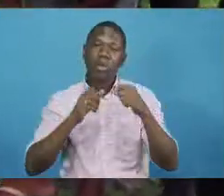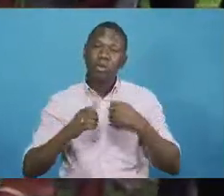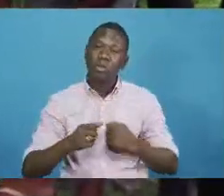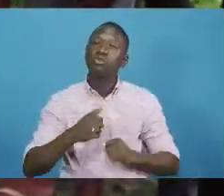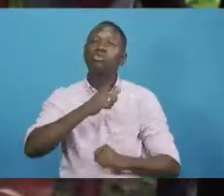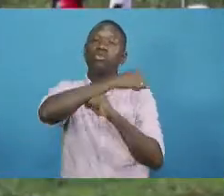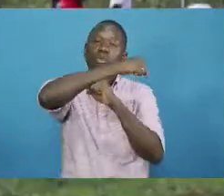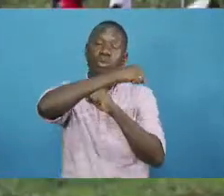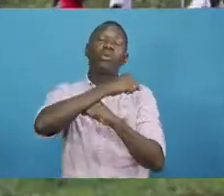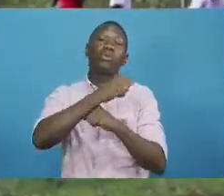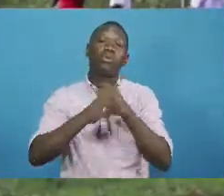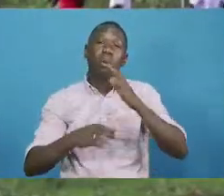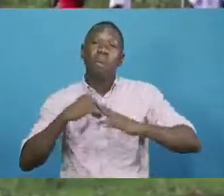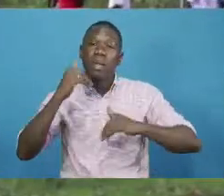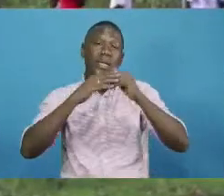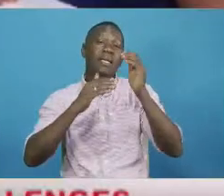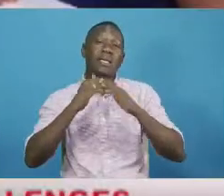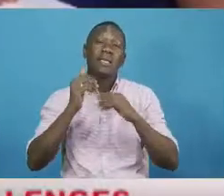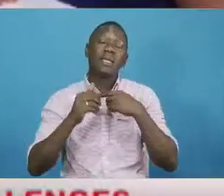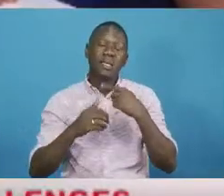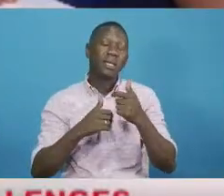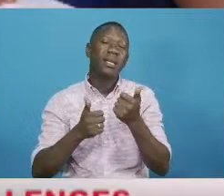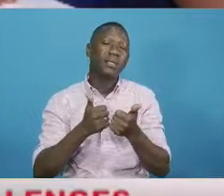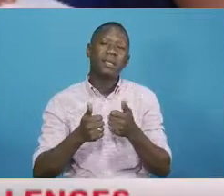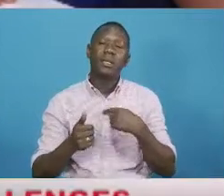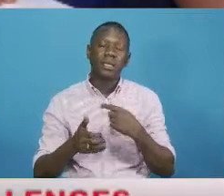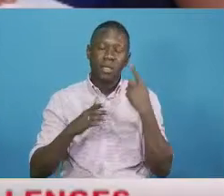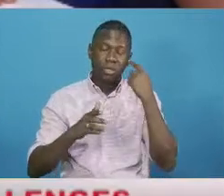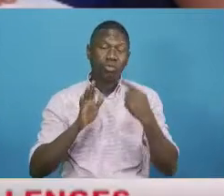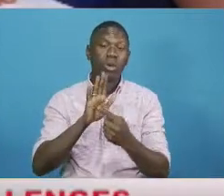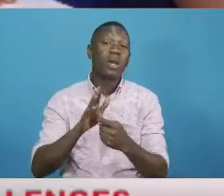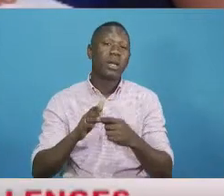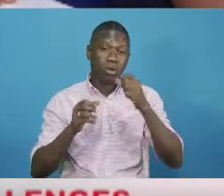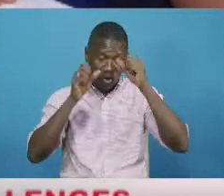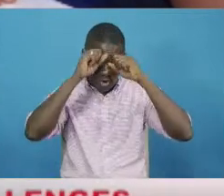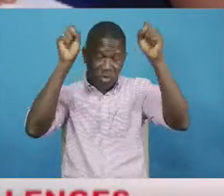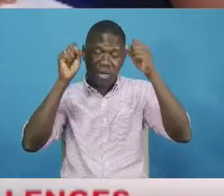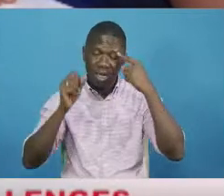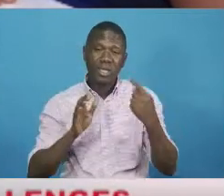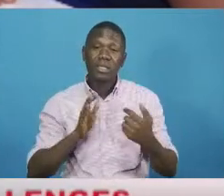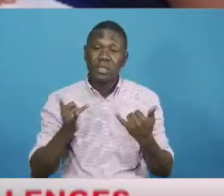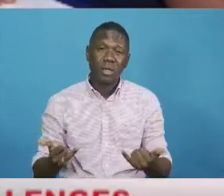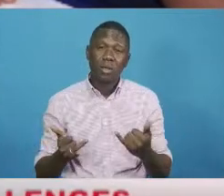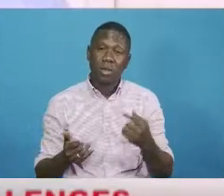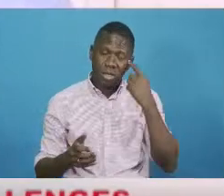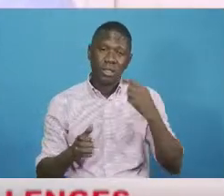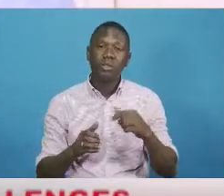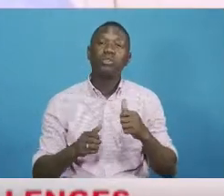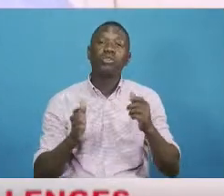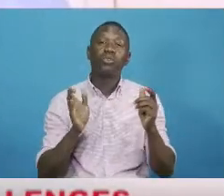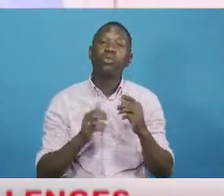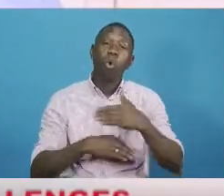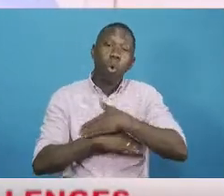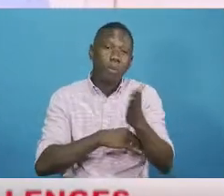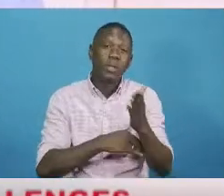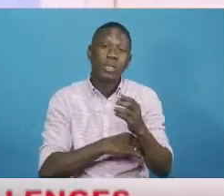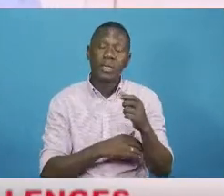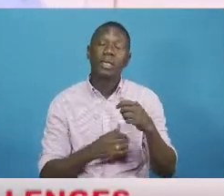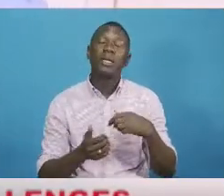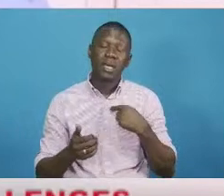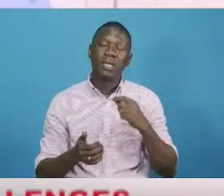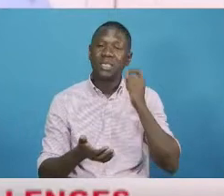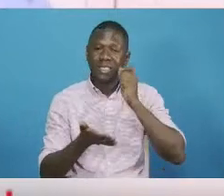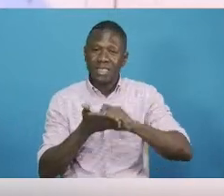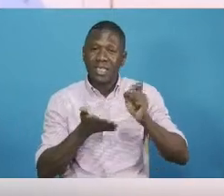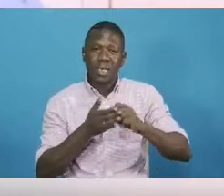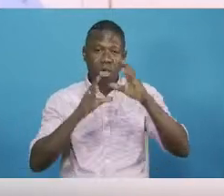capacity and resilience of the citizenry, he revealed that government has recently established a climate secretariat and is working towards achieving 50% use